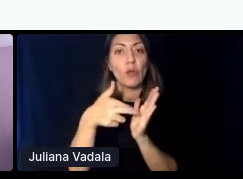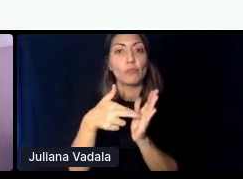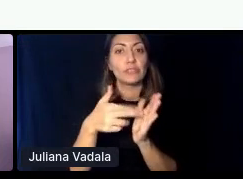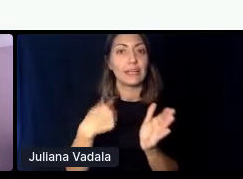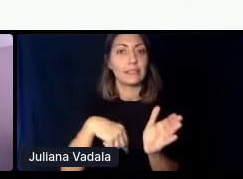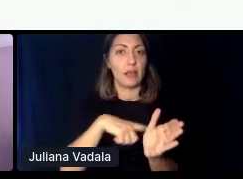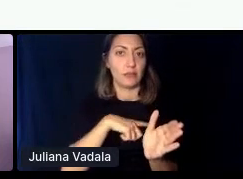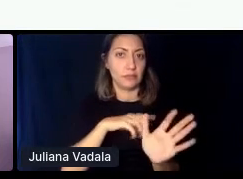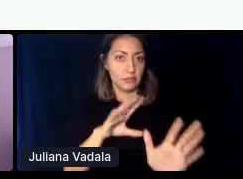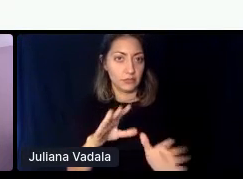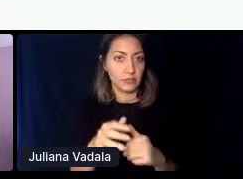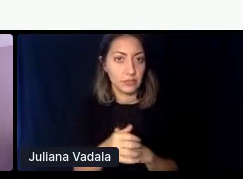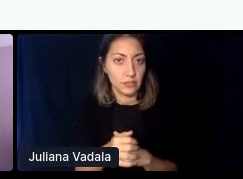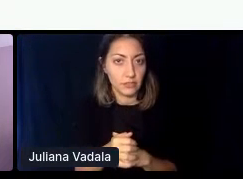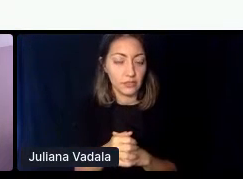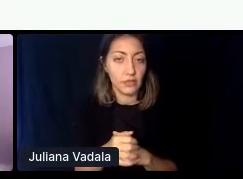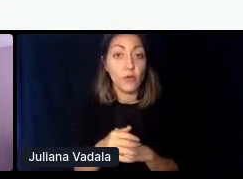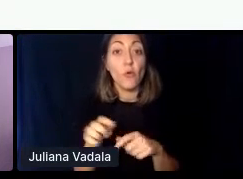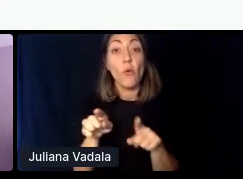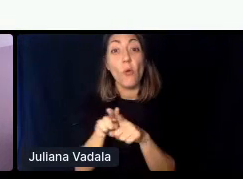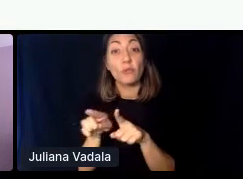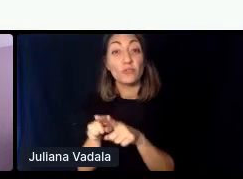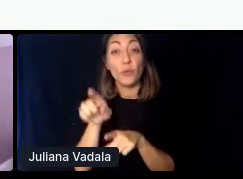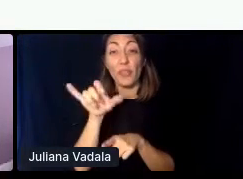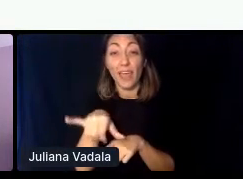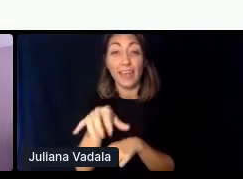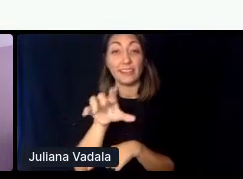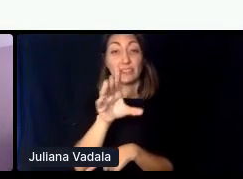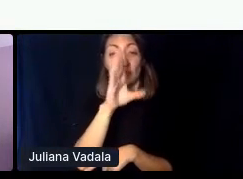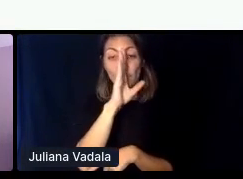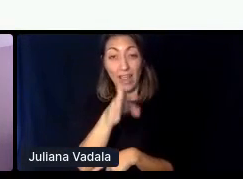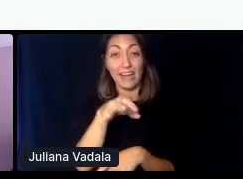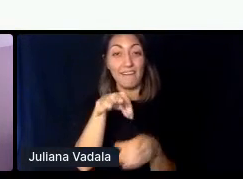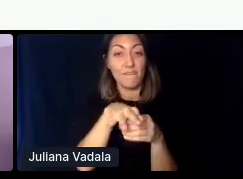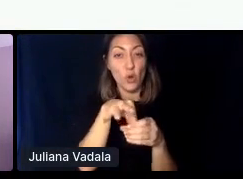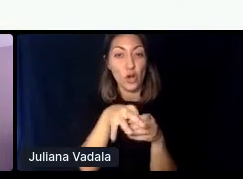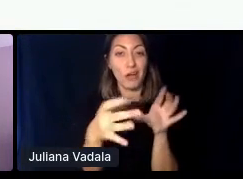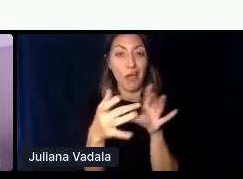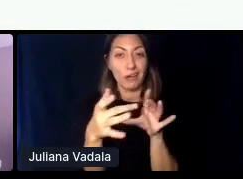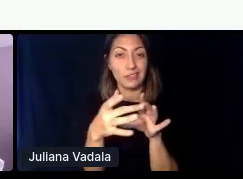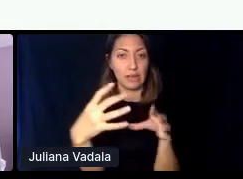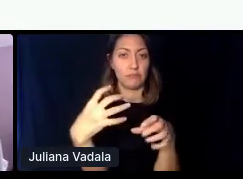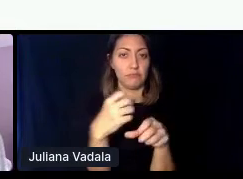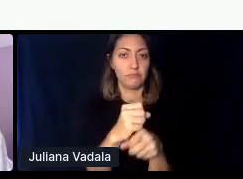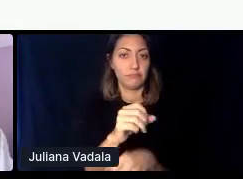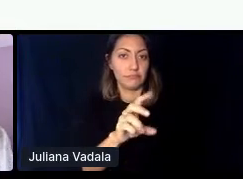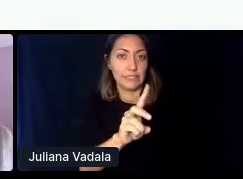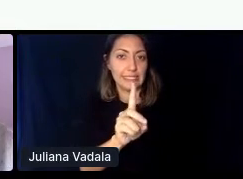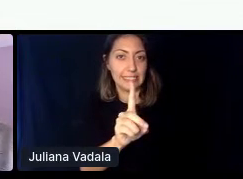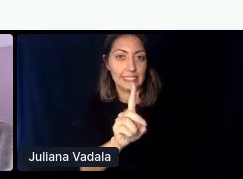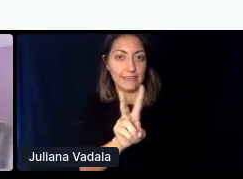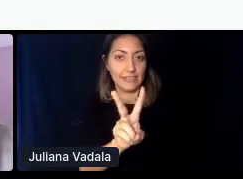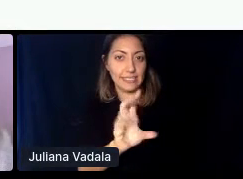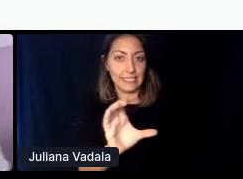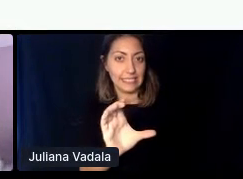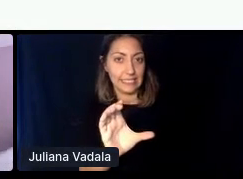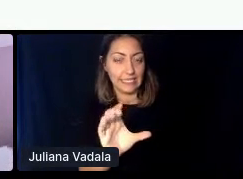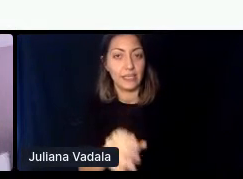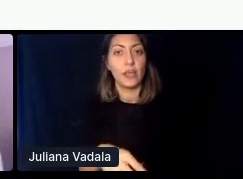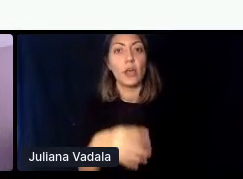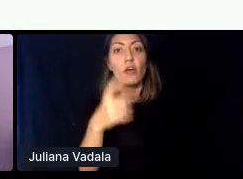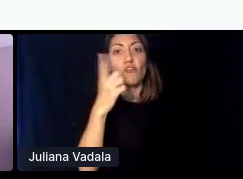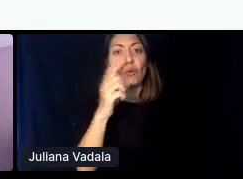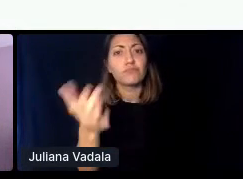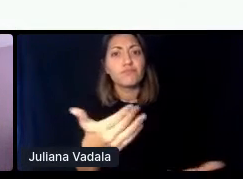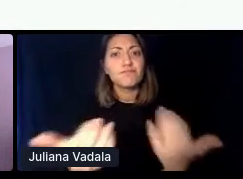made since our first weeks of action. That's really awesome, and your work is so appreciated,